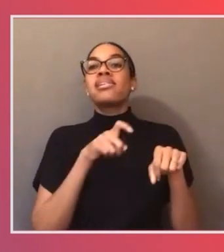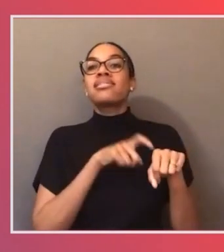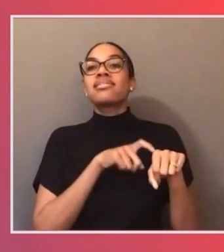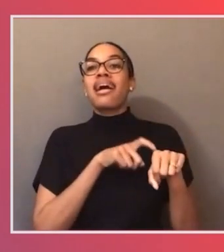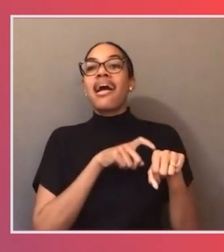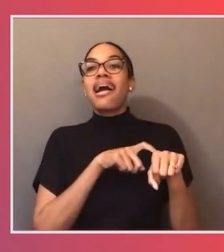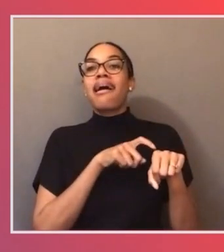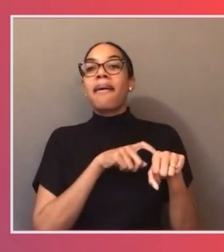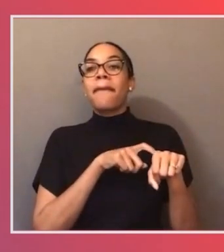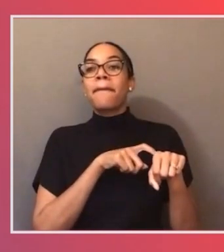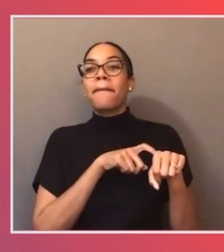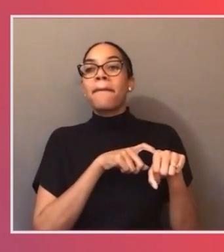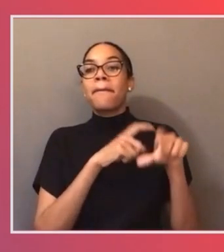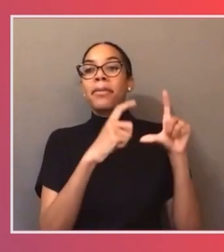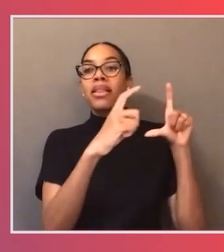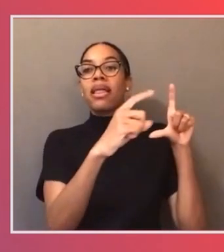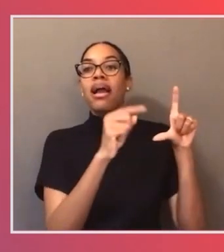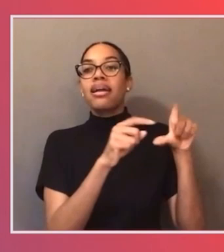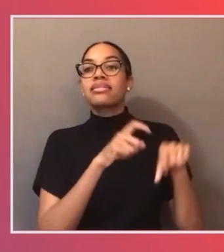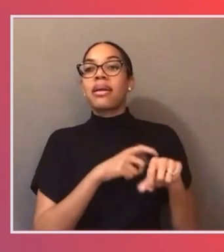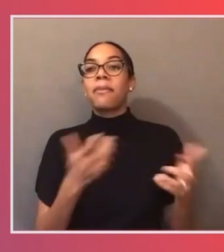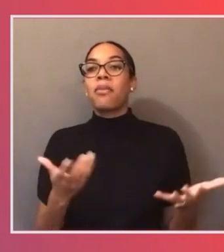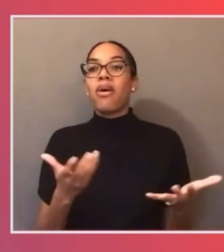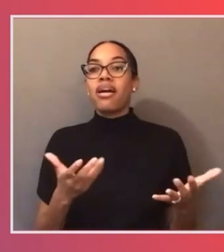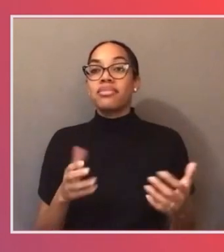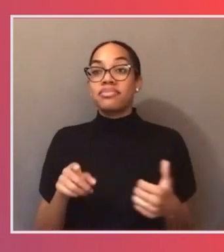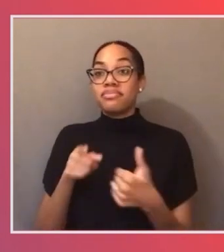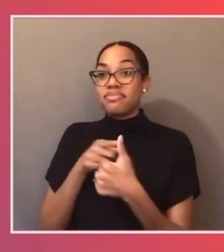A, Ooh. 1:38, B,